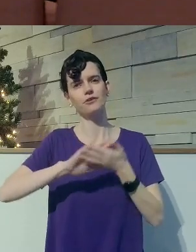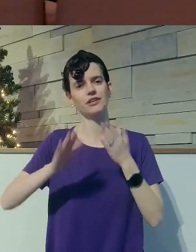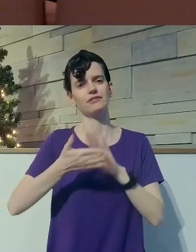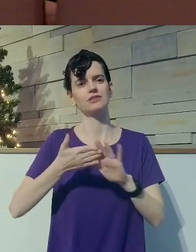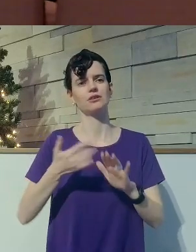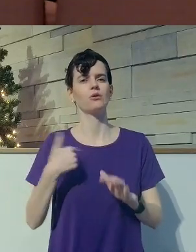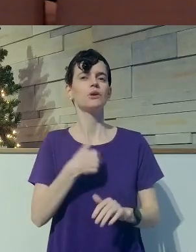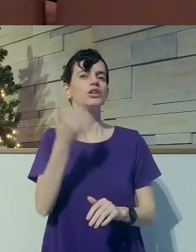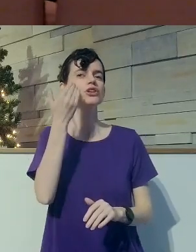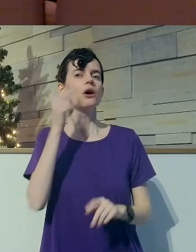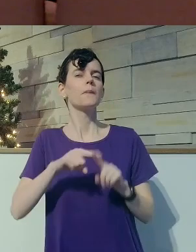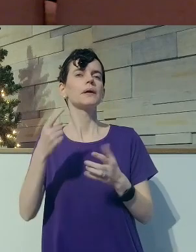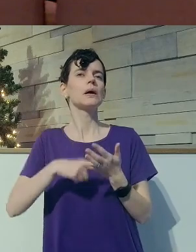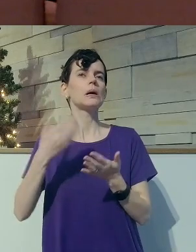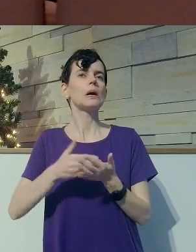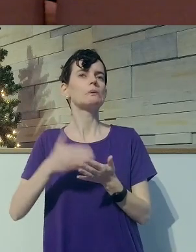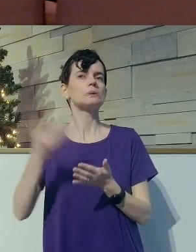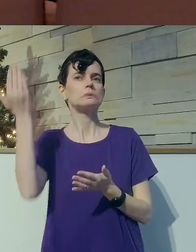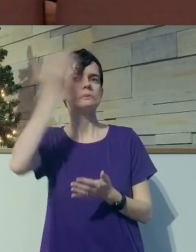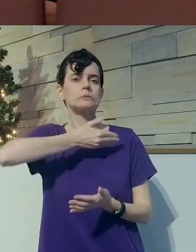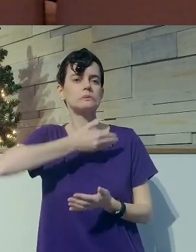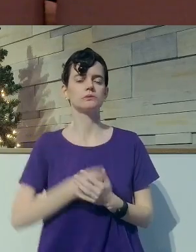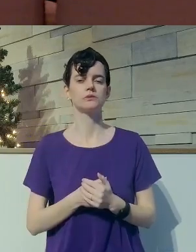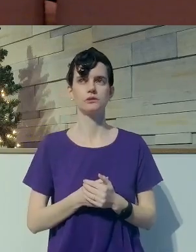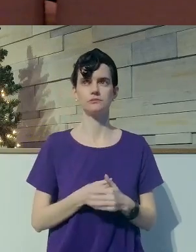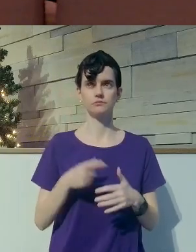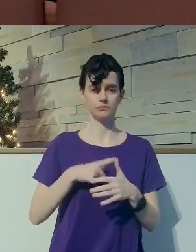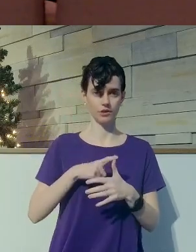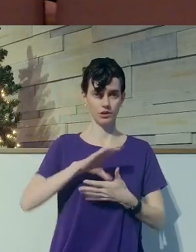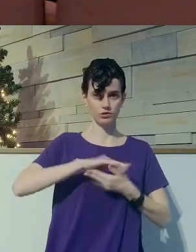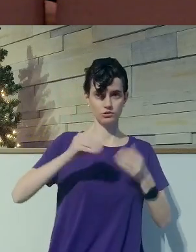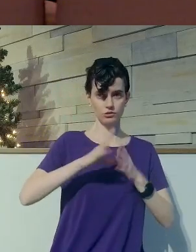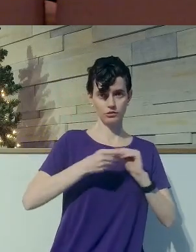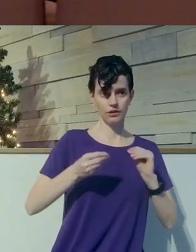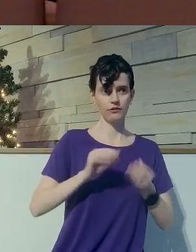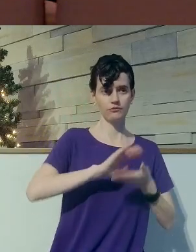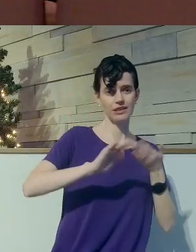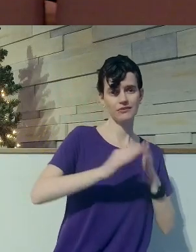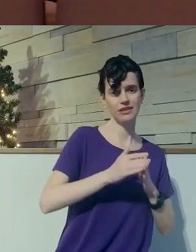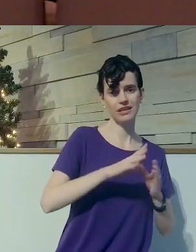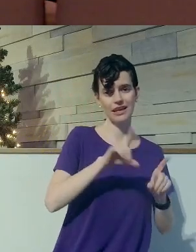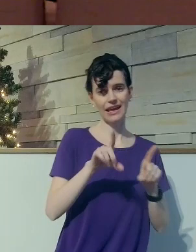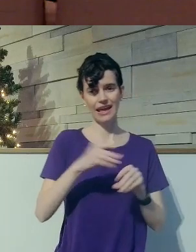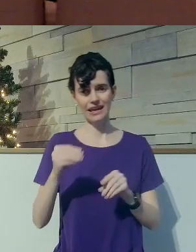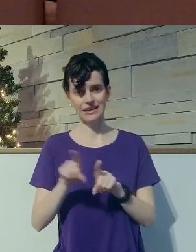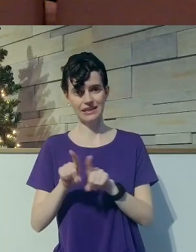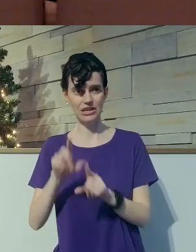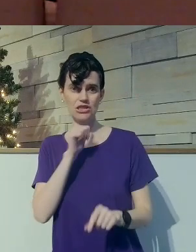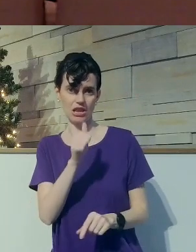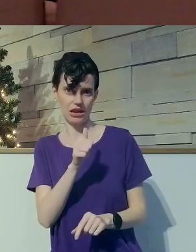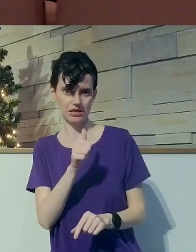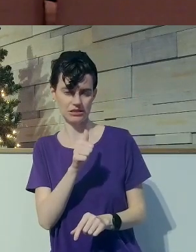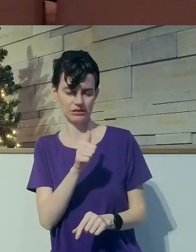that we know but we overlook too often. So a story of forgiving and not. That's what Jesus talked about, a story